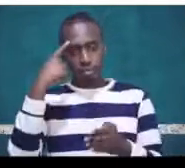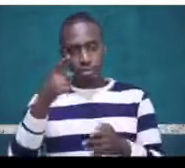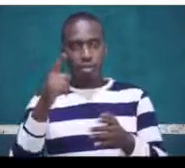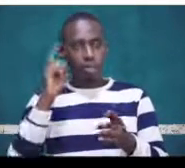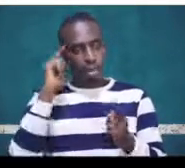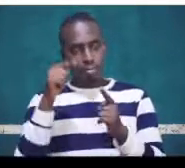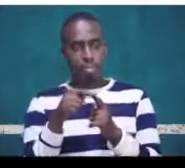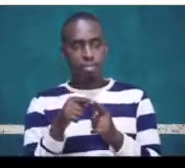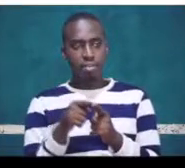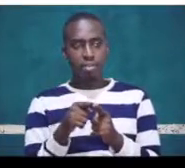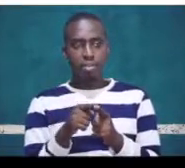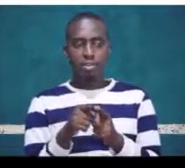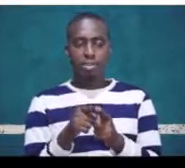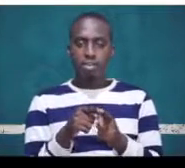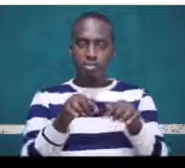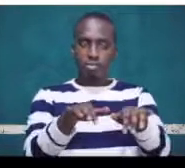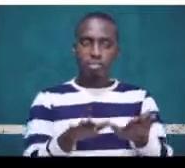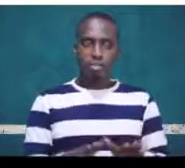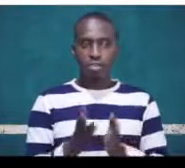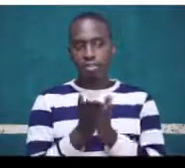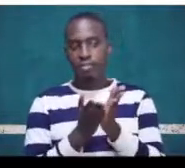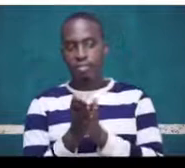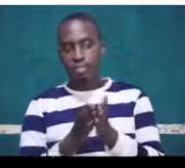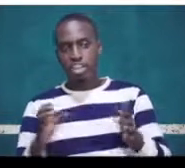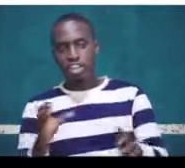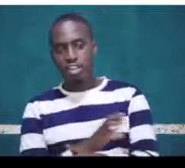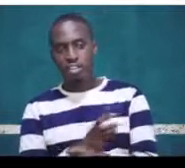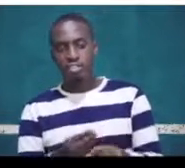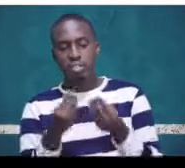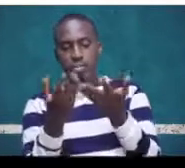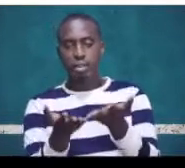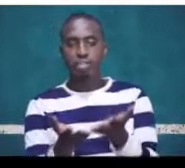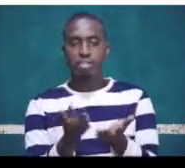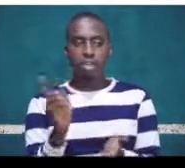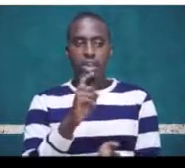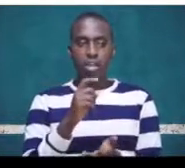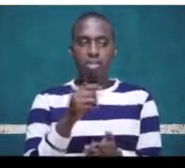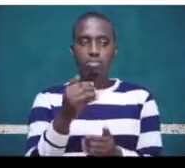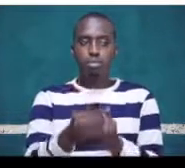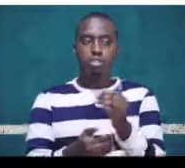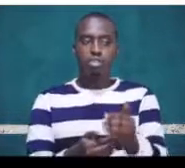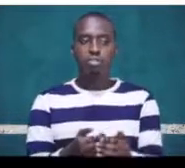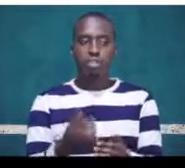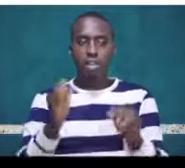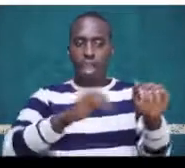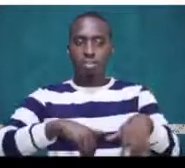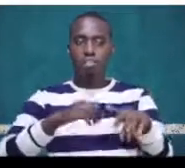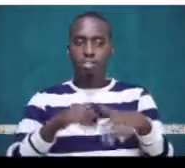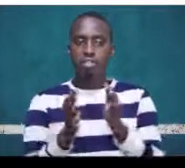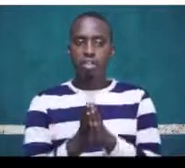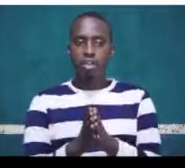purposes, funeral services, energy supplies, and processed agricultural